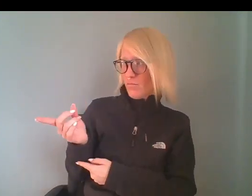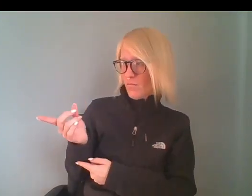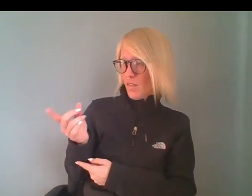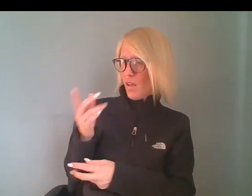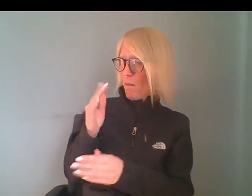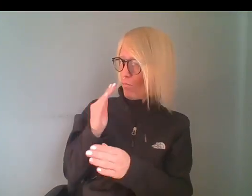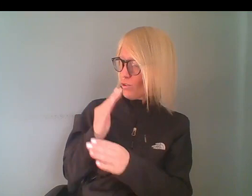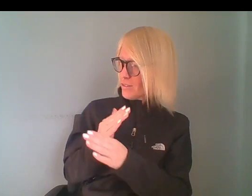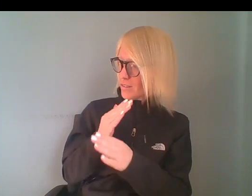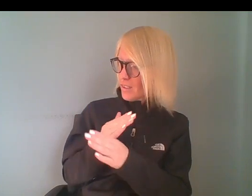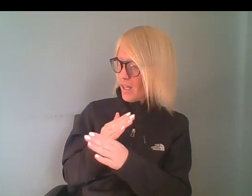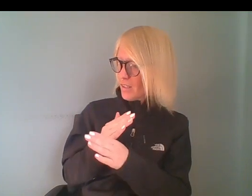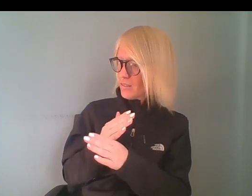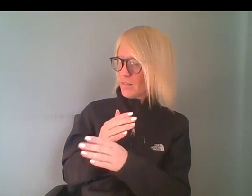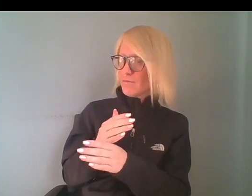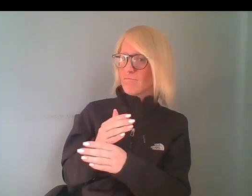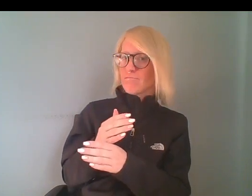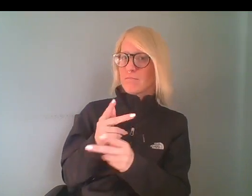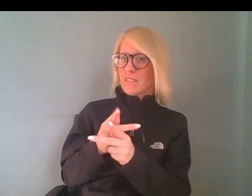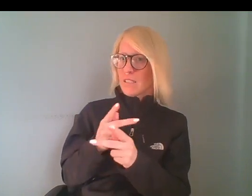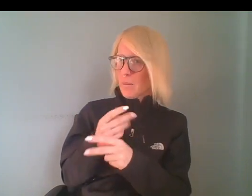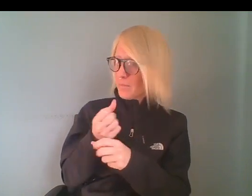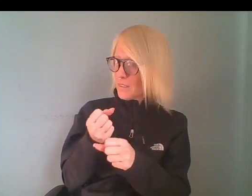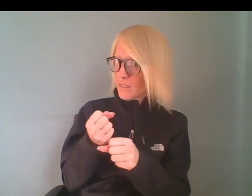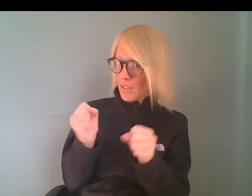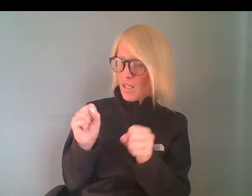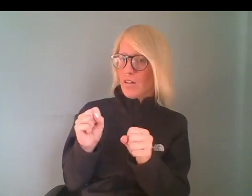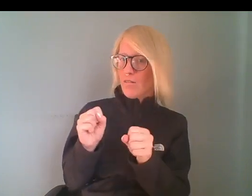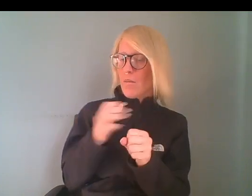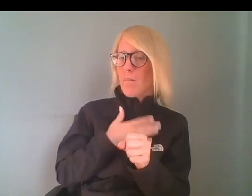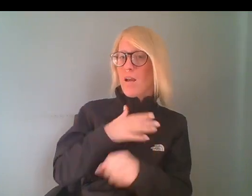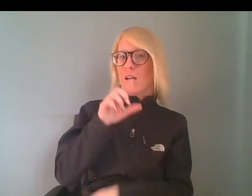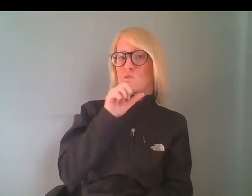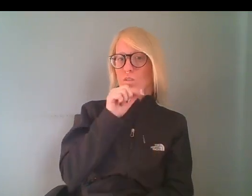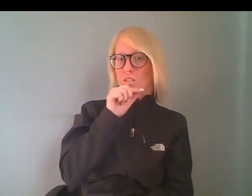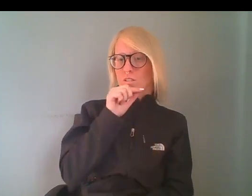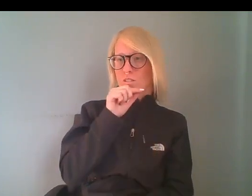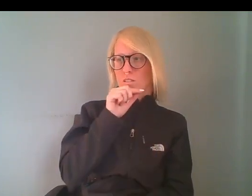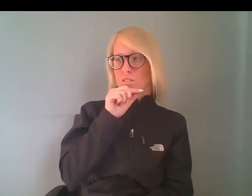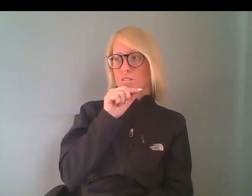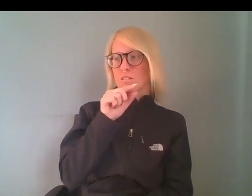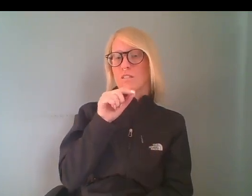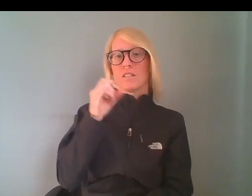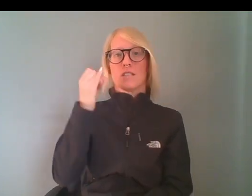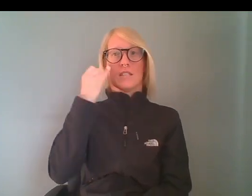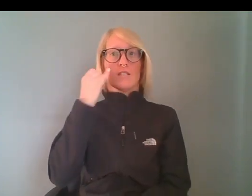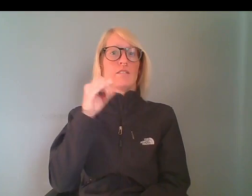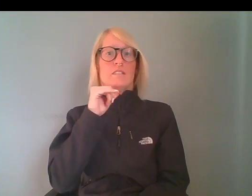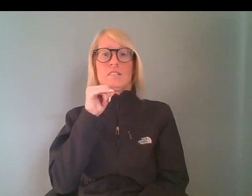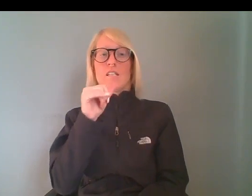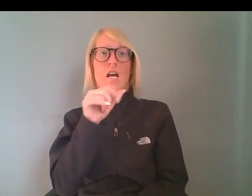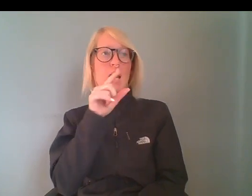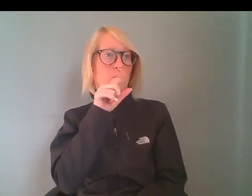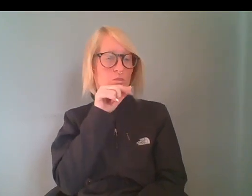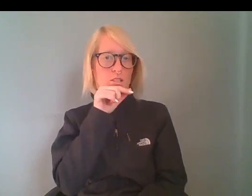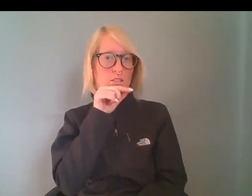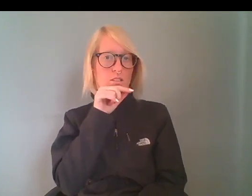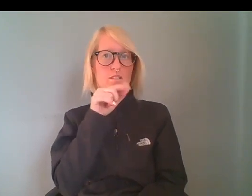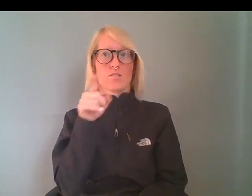so if my account was protected, you would not be able to see what I'm tweeting unless I give you